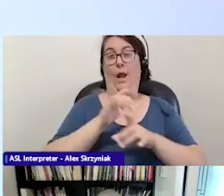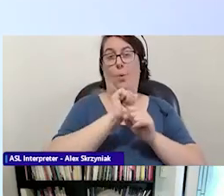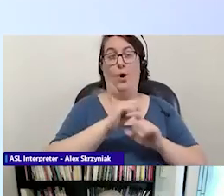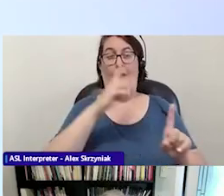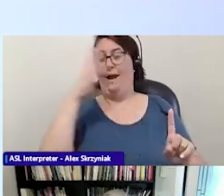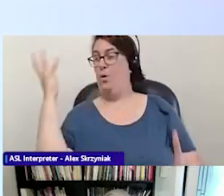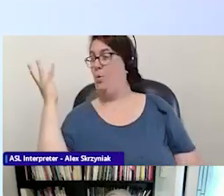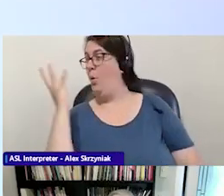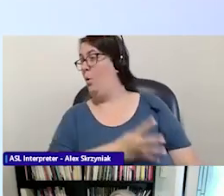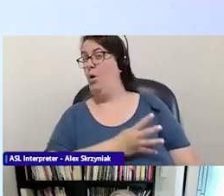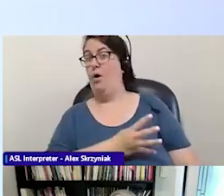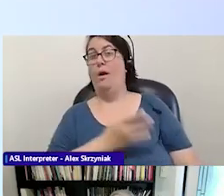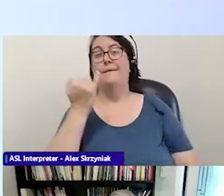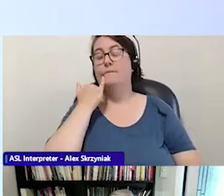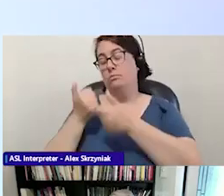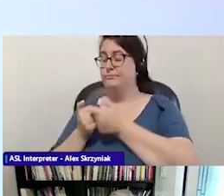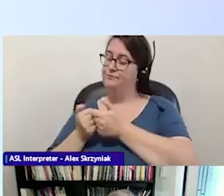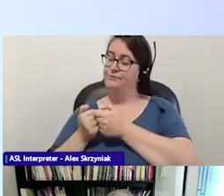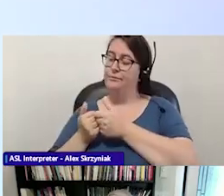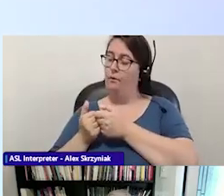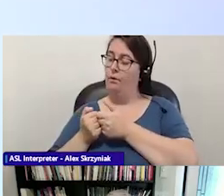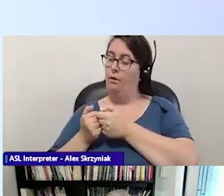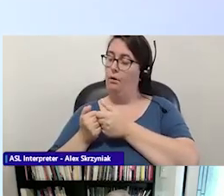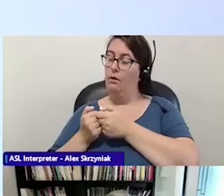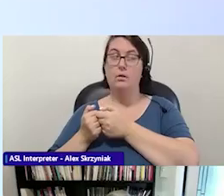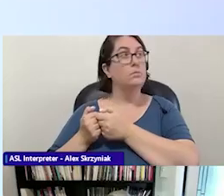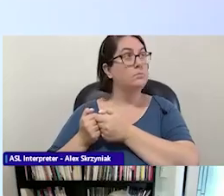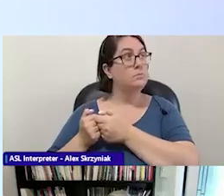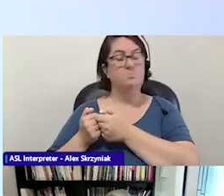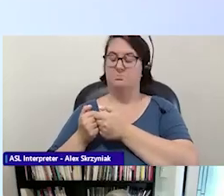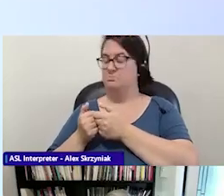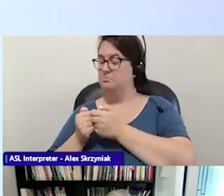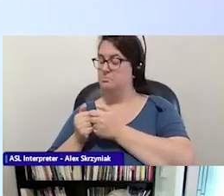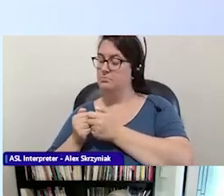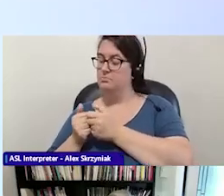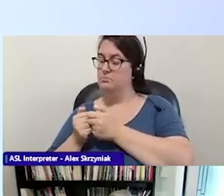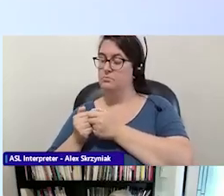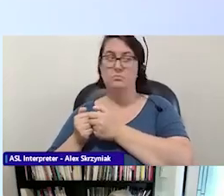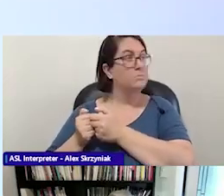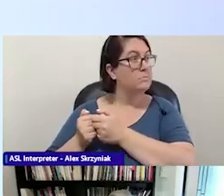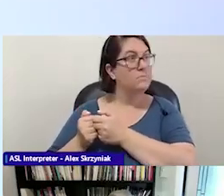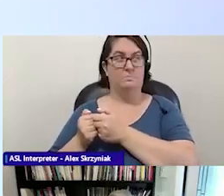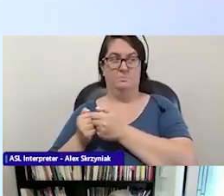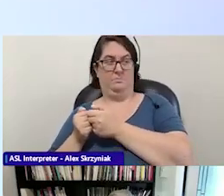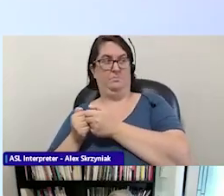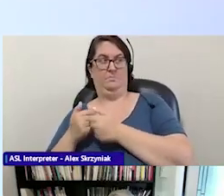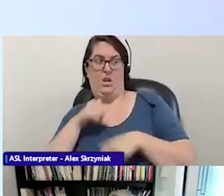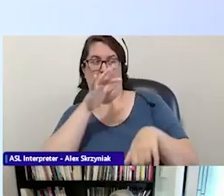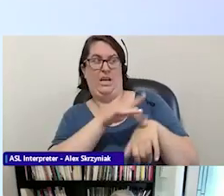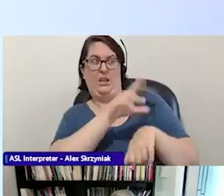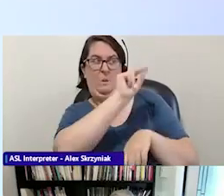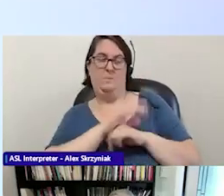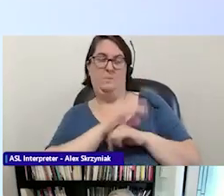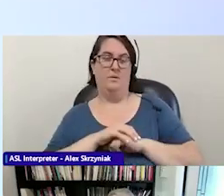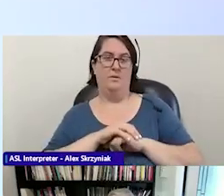completely, sat on her phone, and refused to do any care or to come near Trudy. When